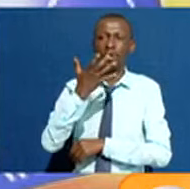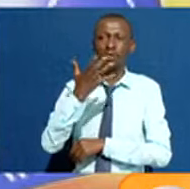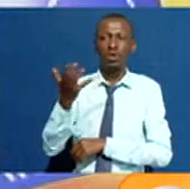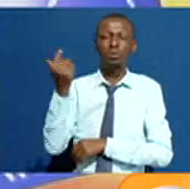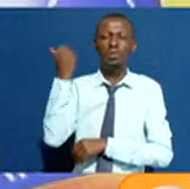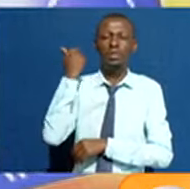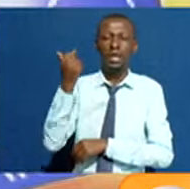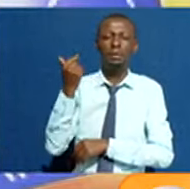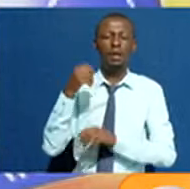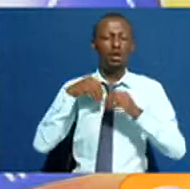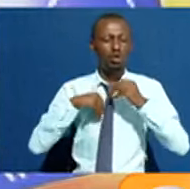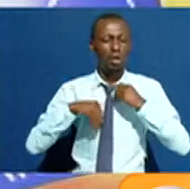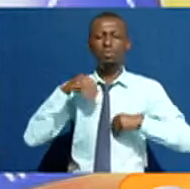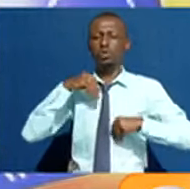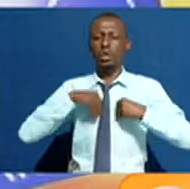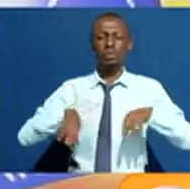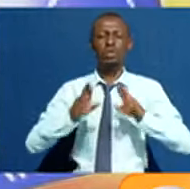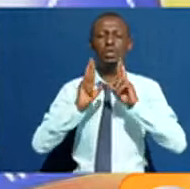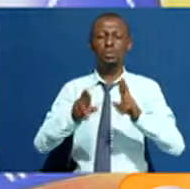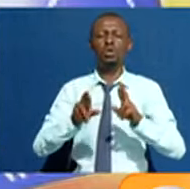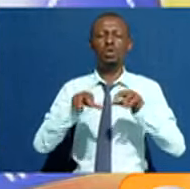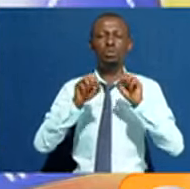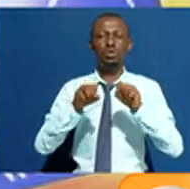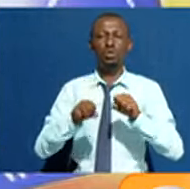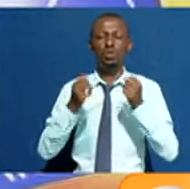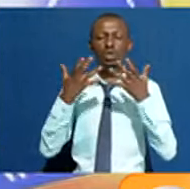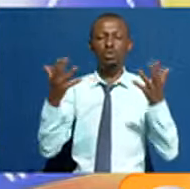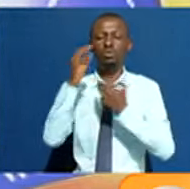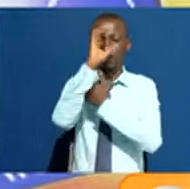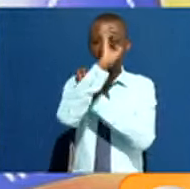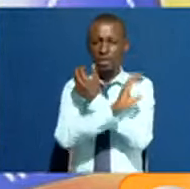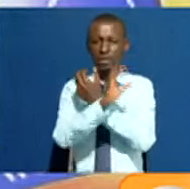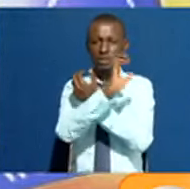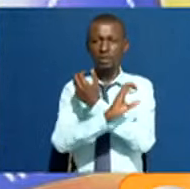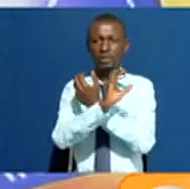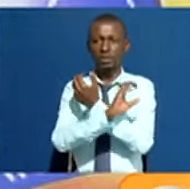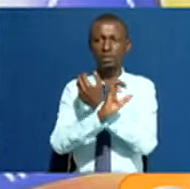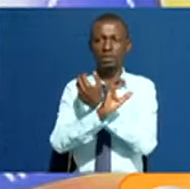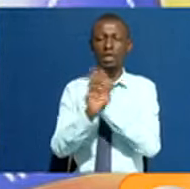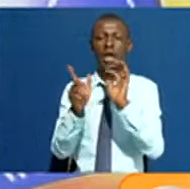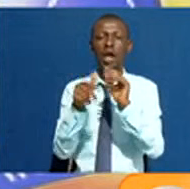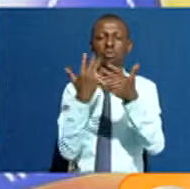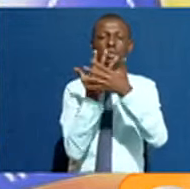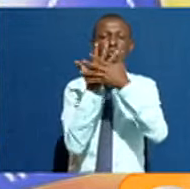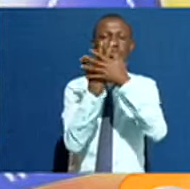of corruption reports and begin to update the country of the conviction rate?